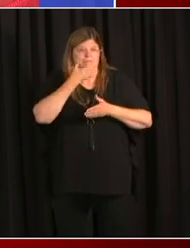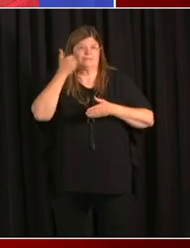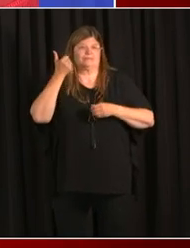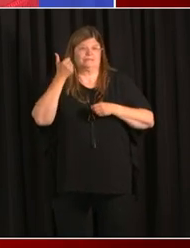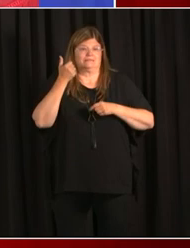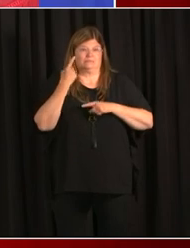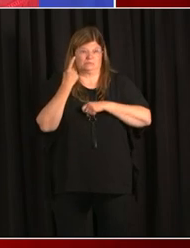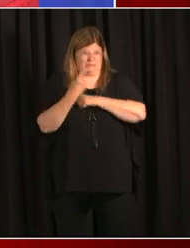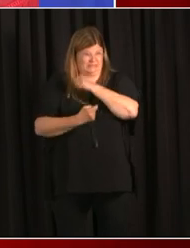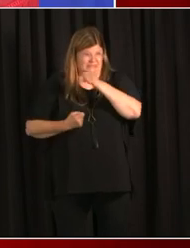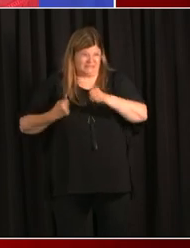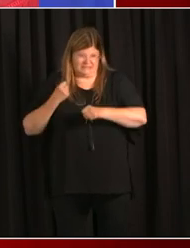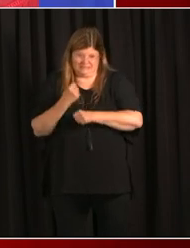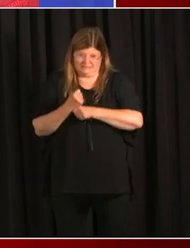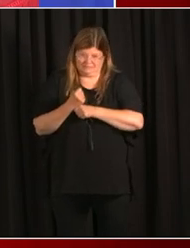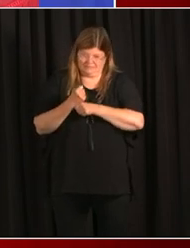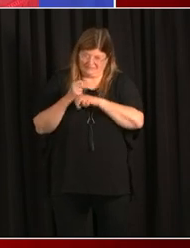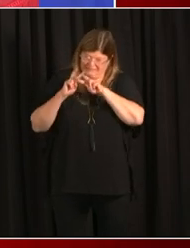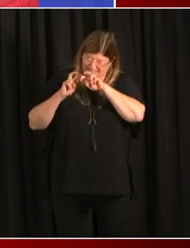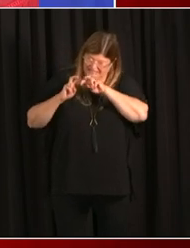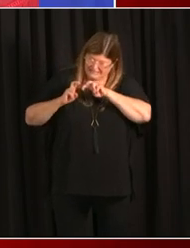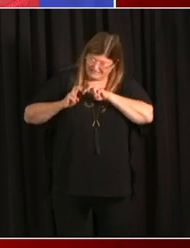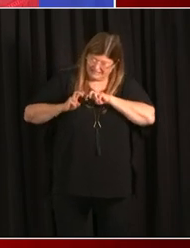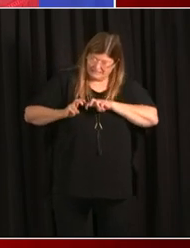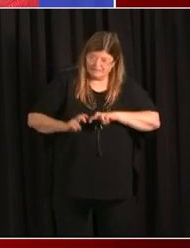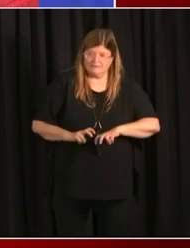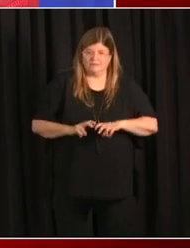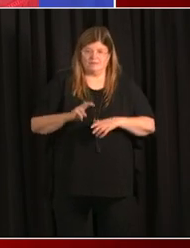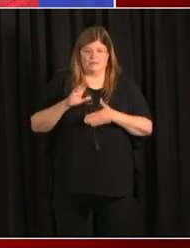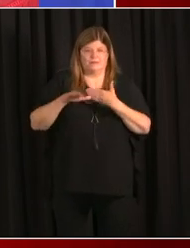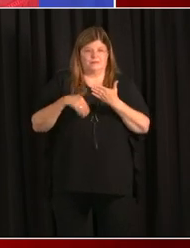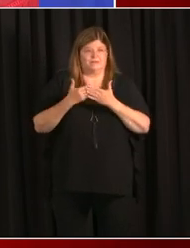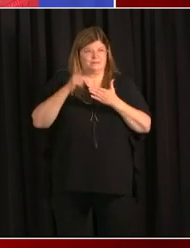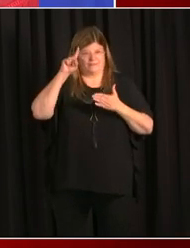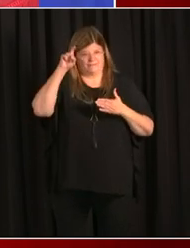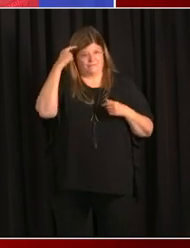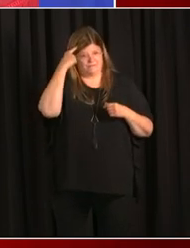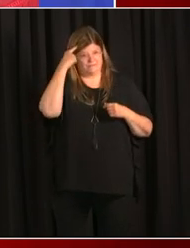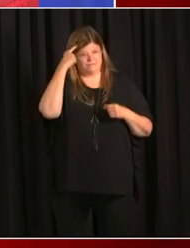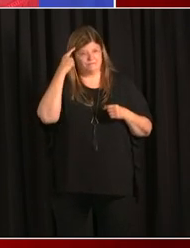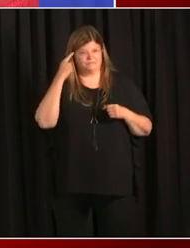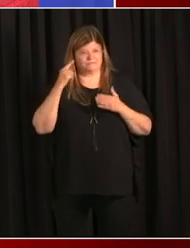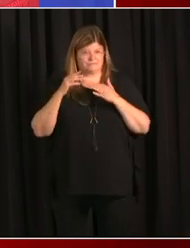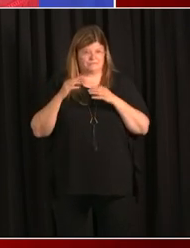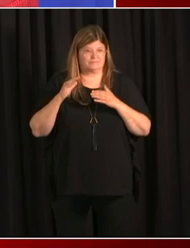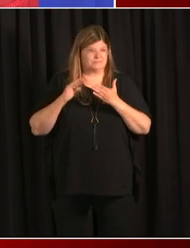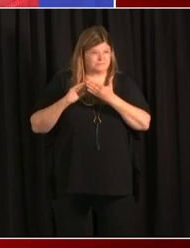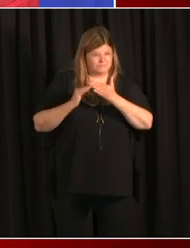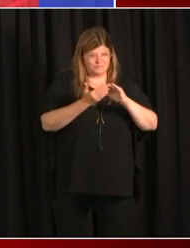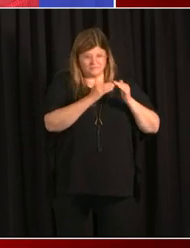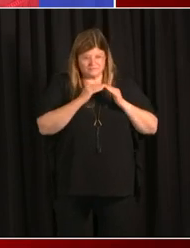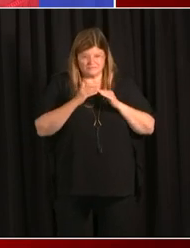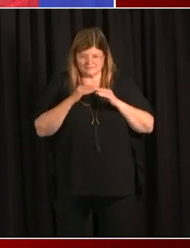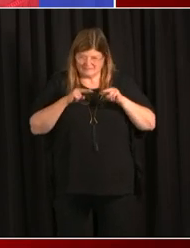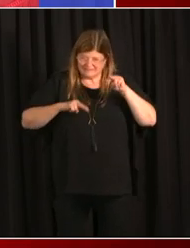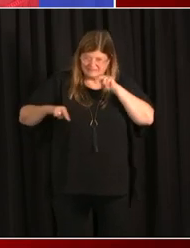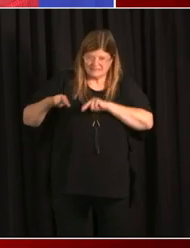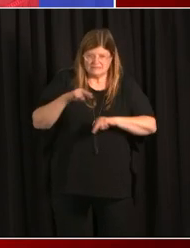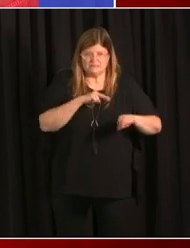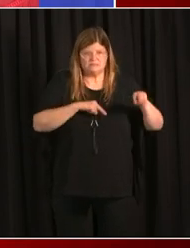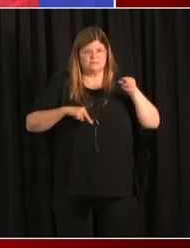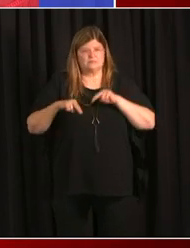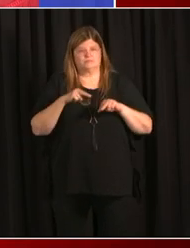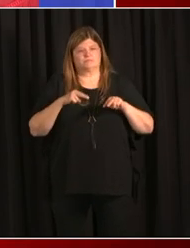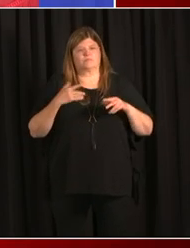of a year looking at all of DC government in our neighborhoods and the things that we have